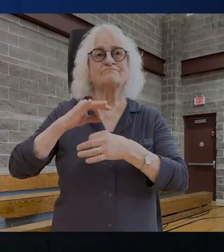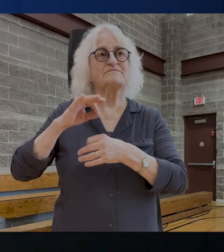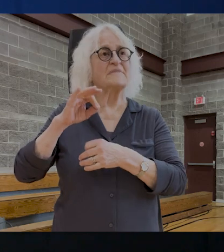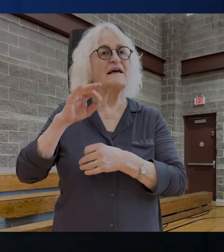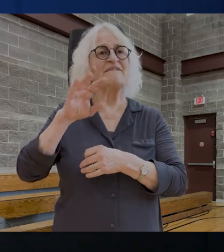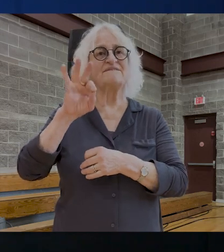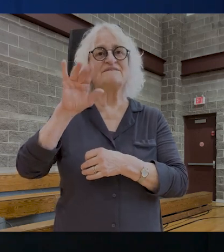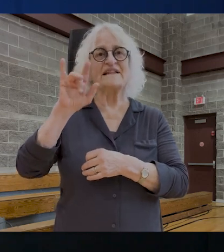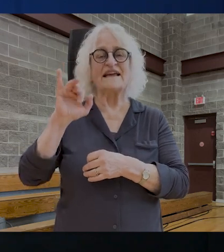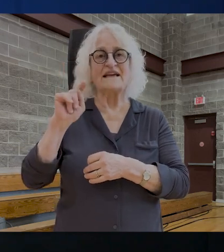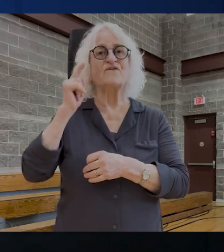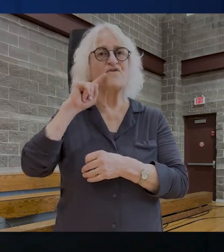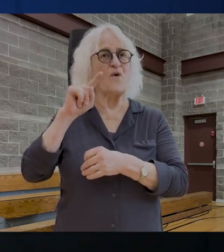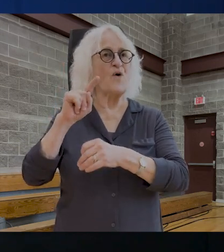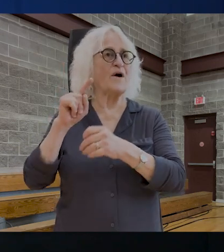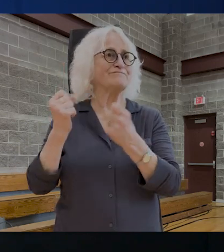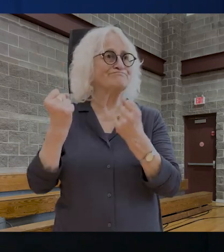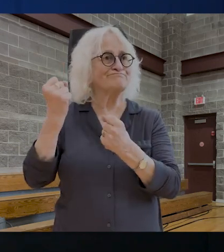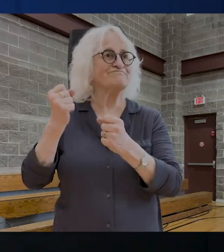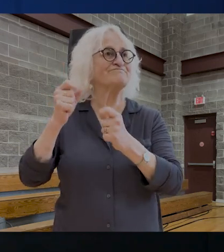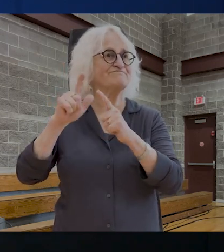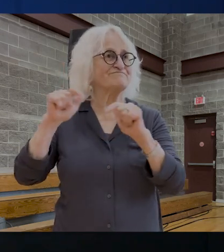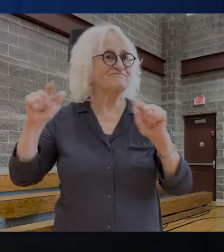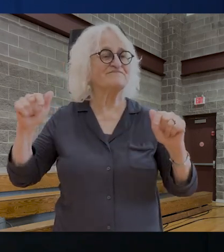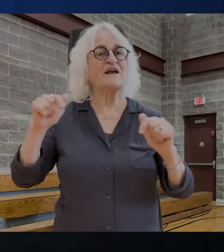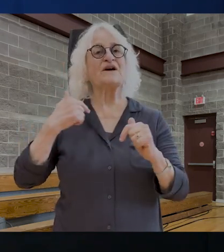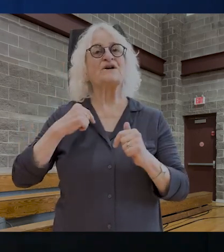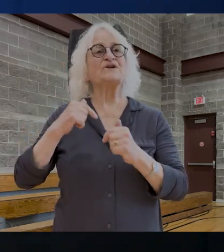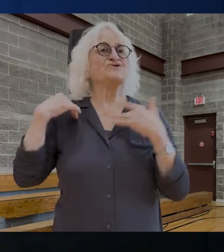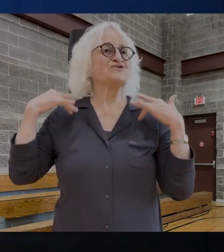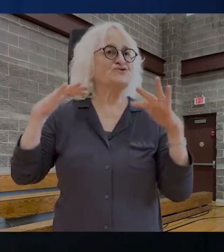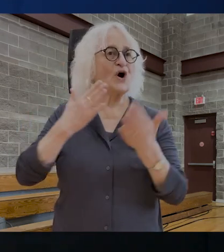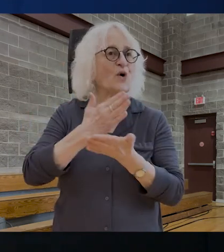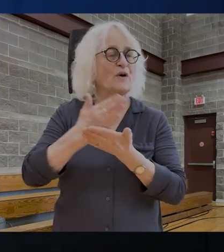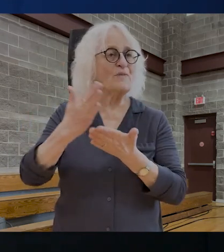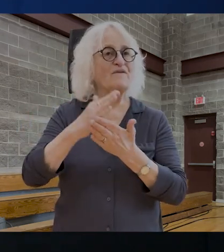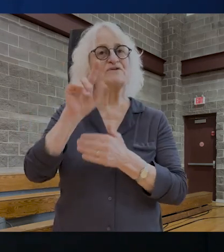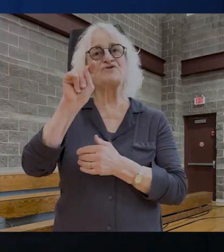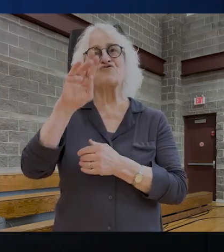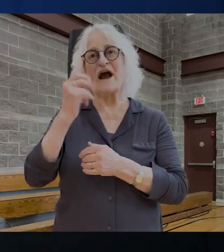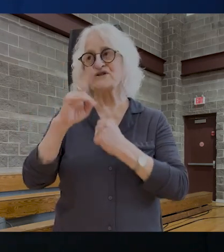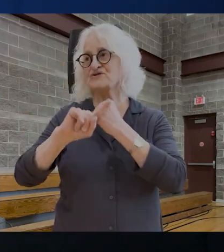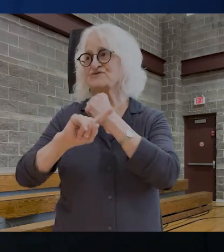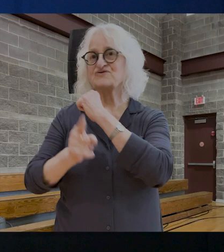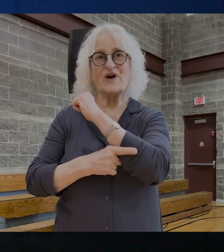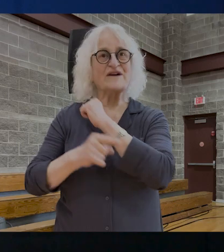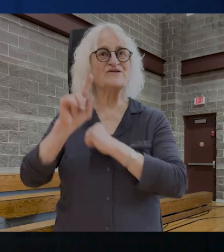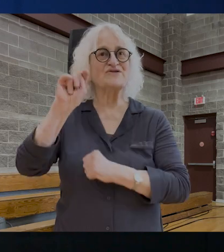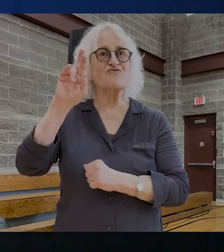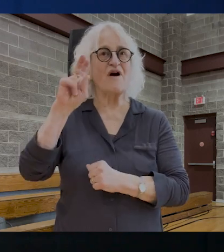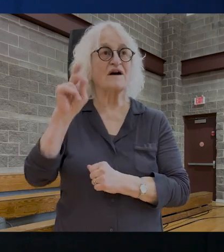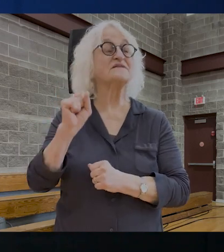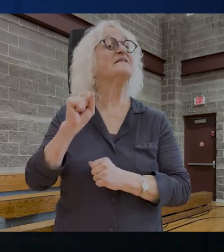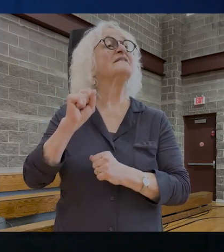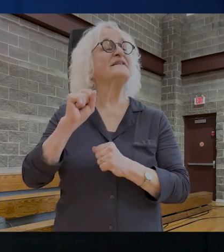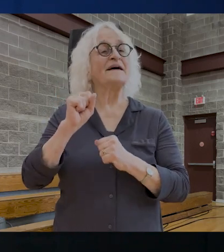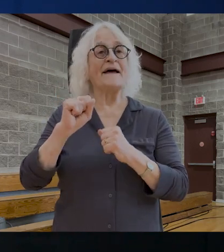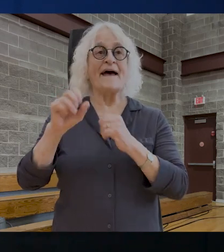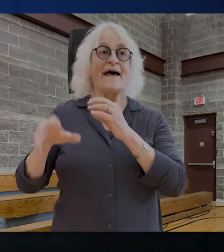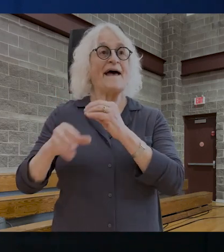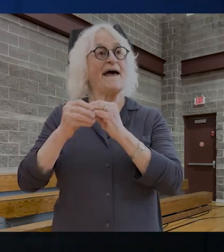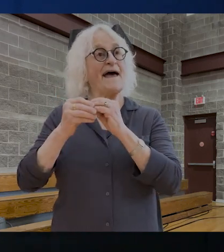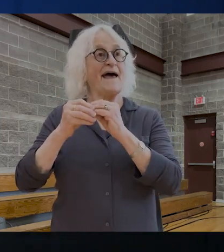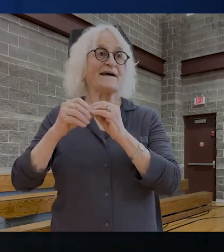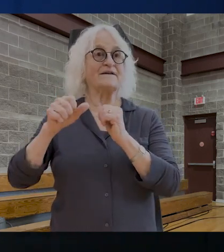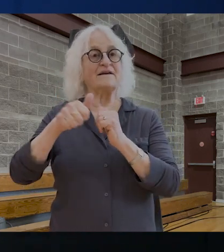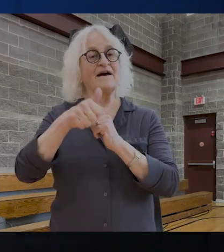that's at its end of its useful life to include our snow removal and trash trucks, and then adds $500,000 for